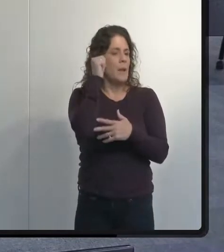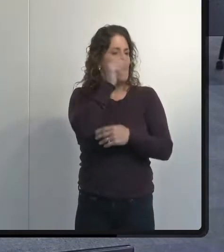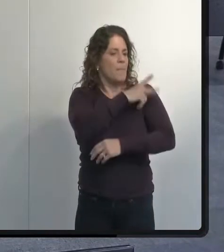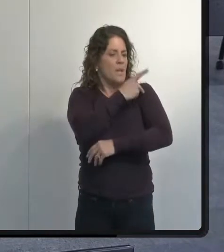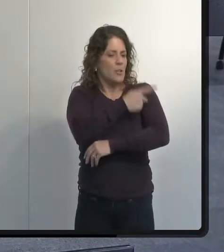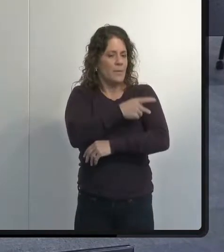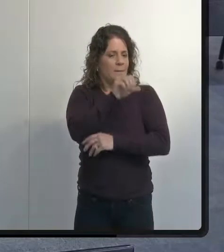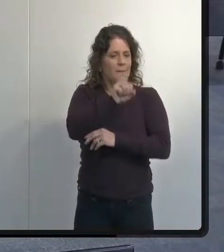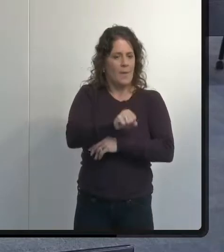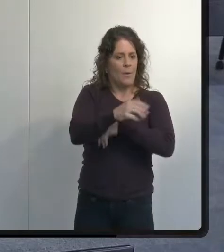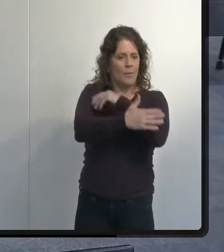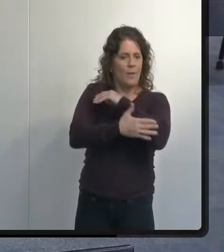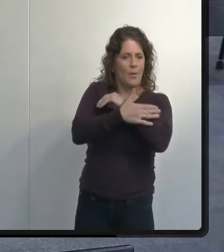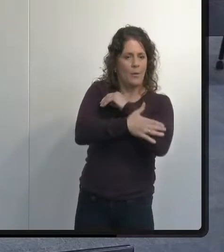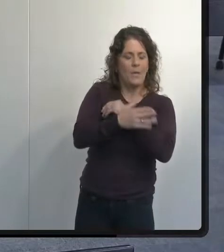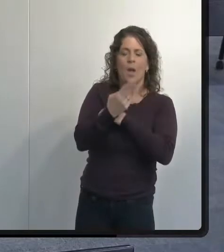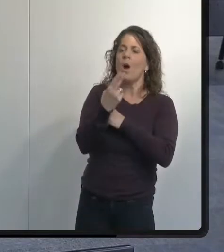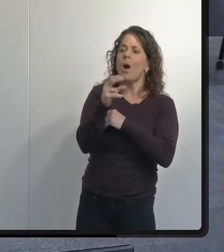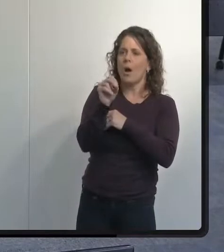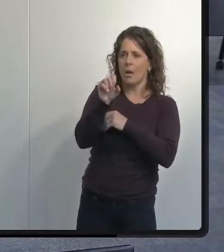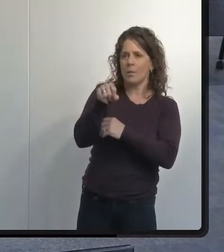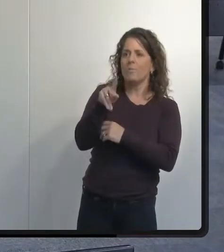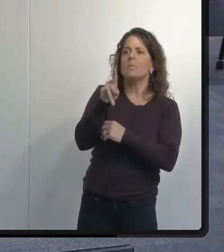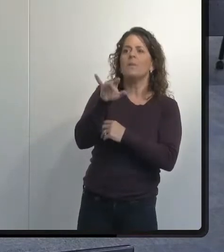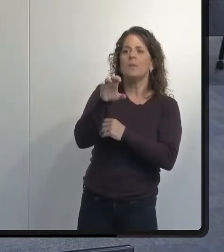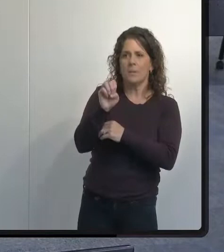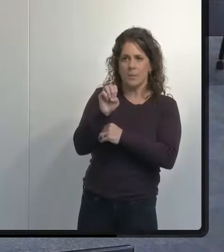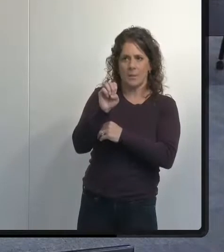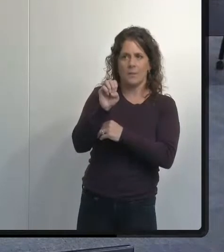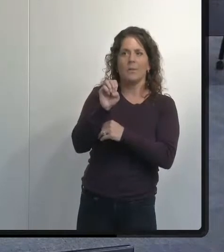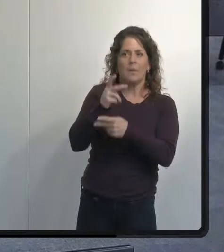County under hospice care. I just wanted to know